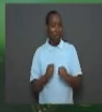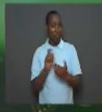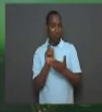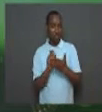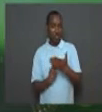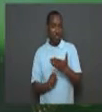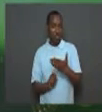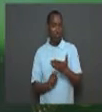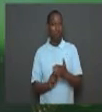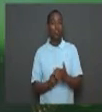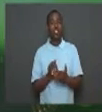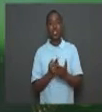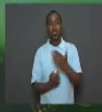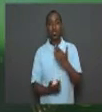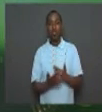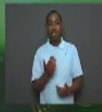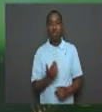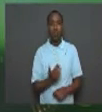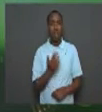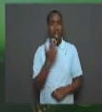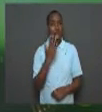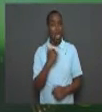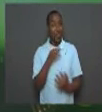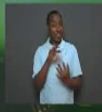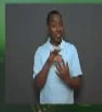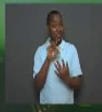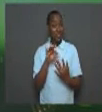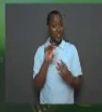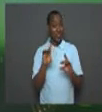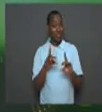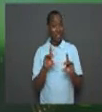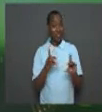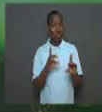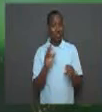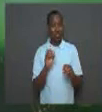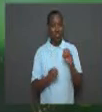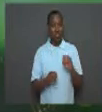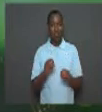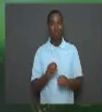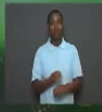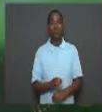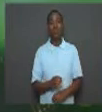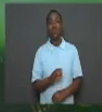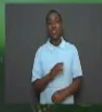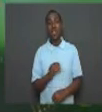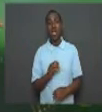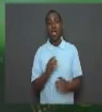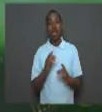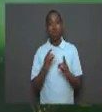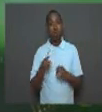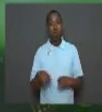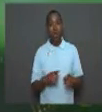Compare your lists and discuss why you chose to classify the organisms in